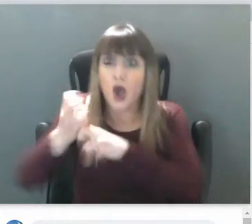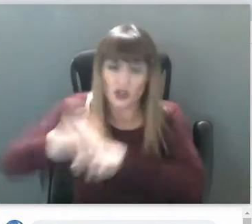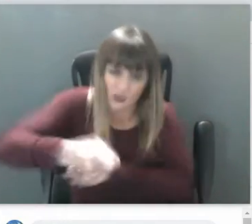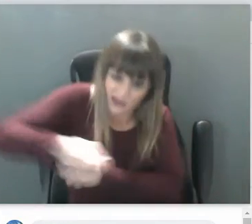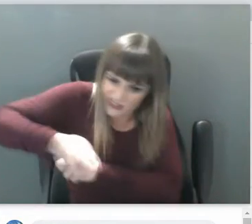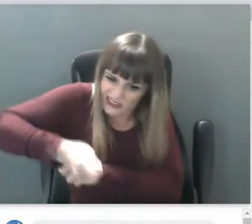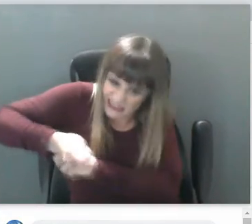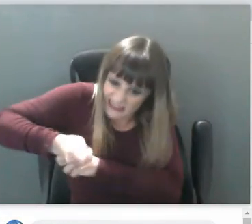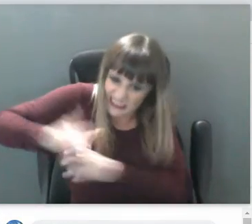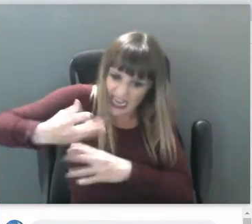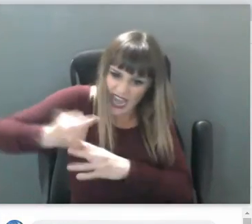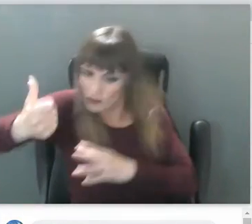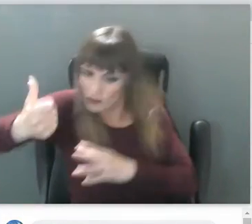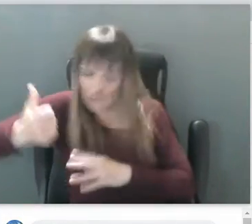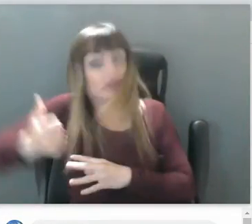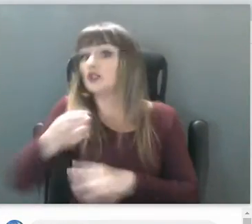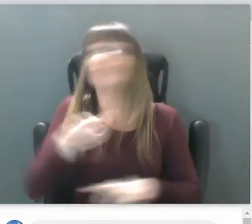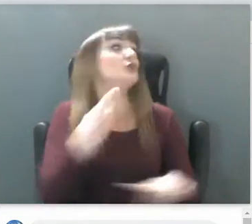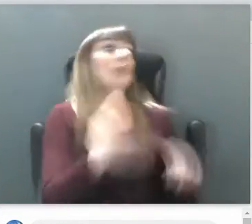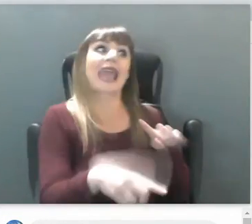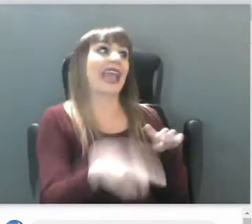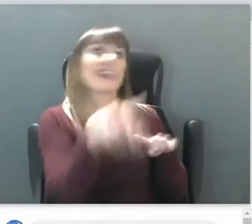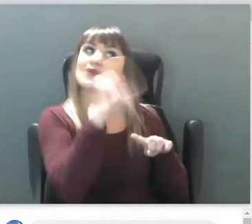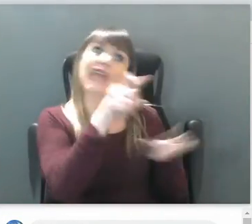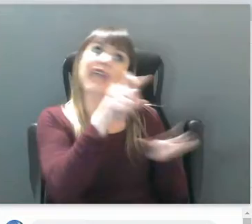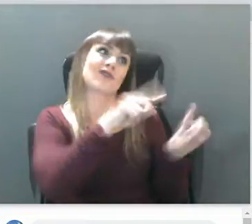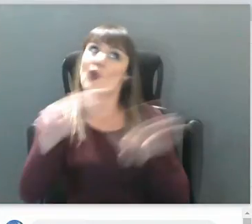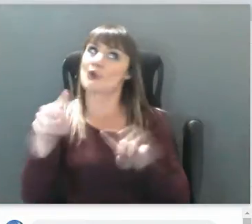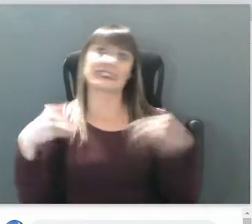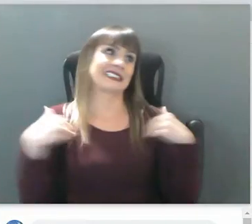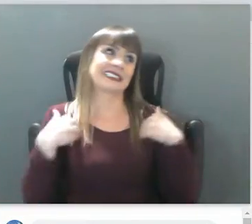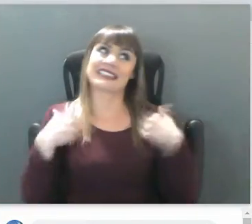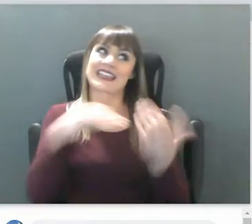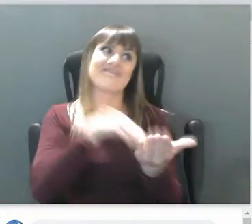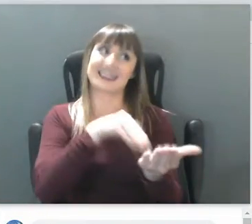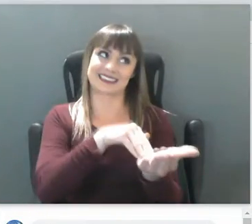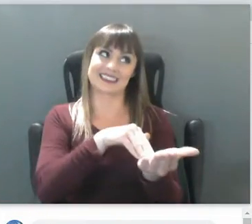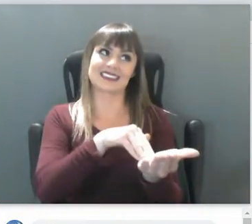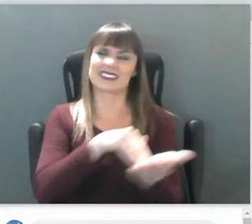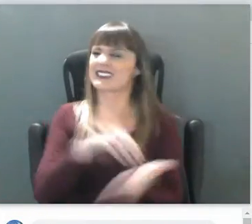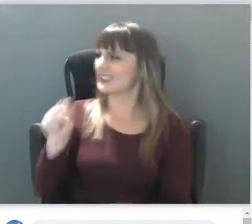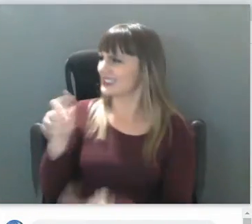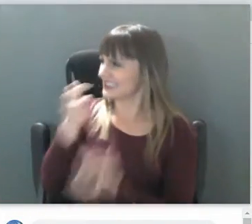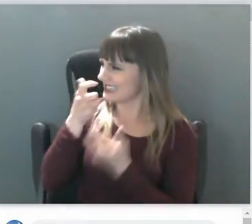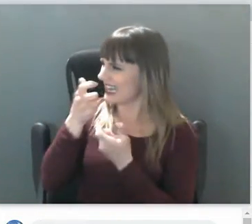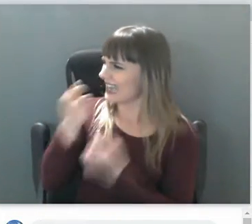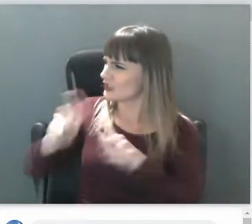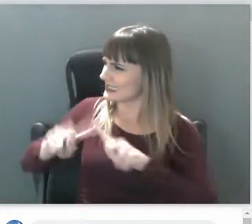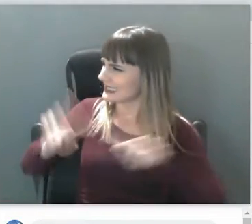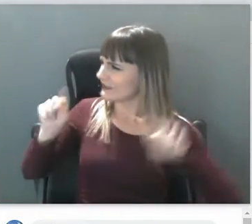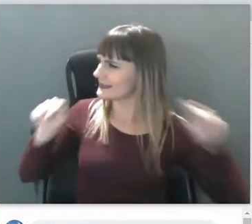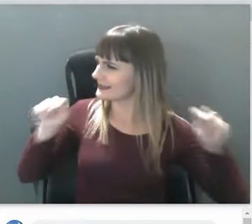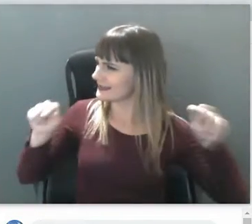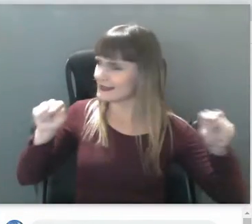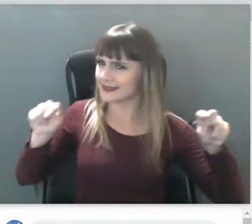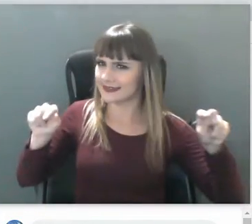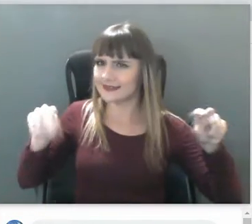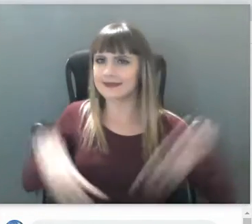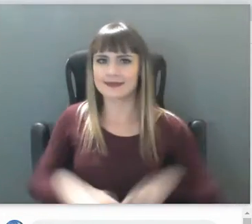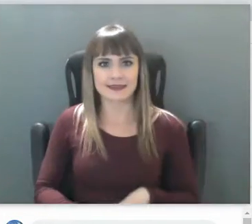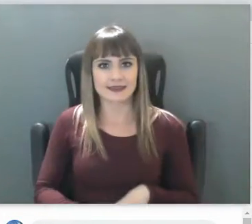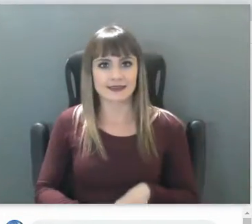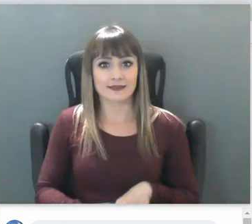pull them out. Don't pull them out. You got to go to the vet. Yep. So that's an interesting distinction. Yes.